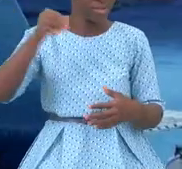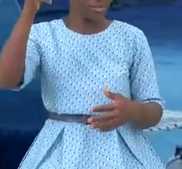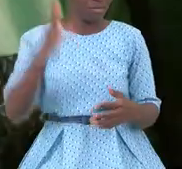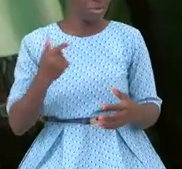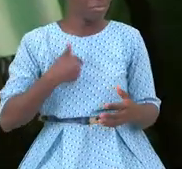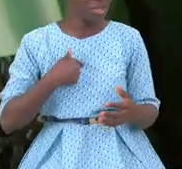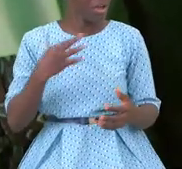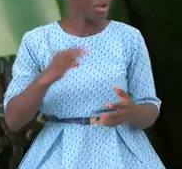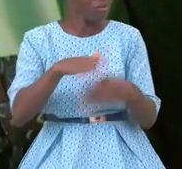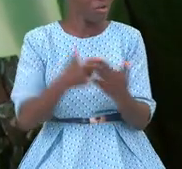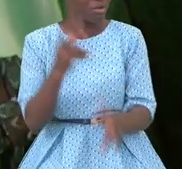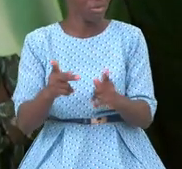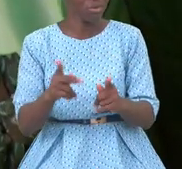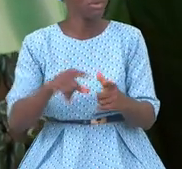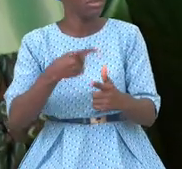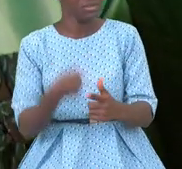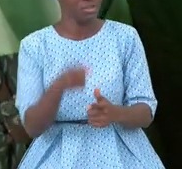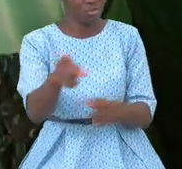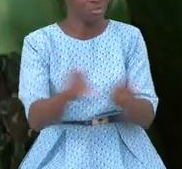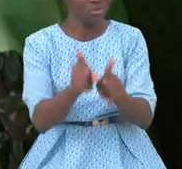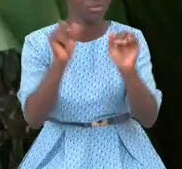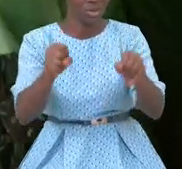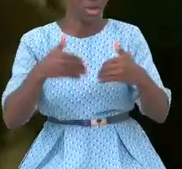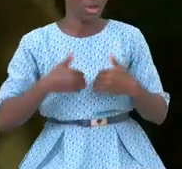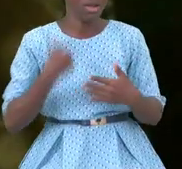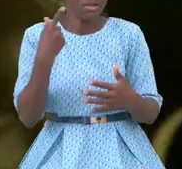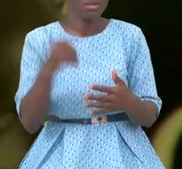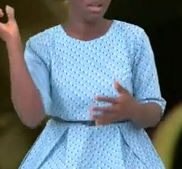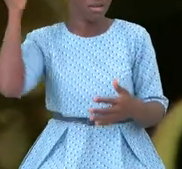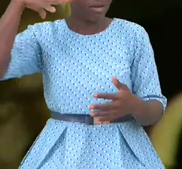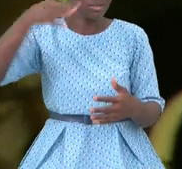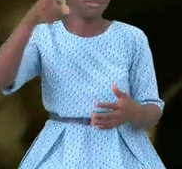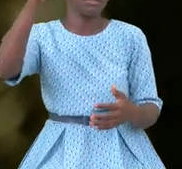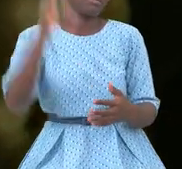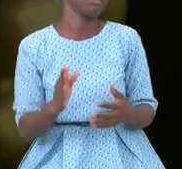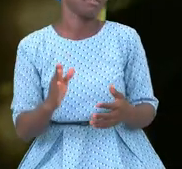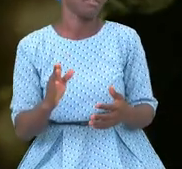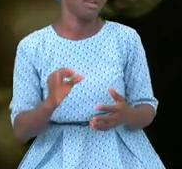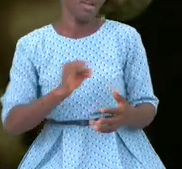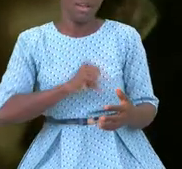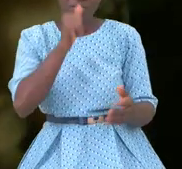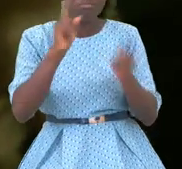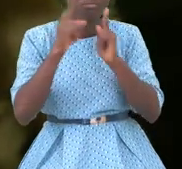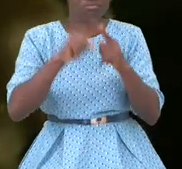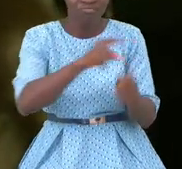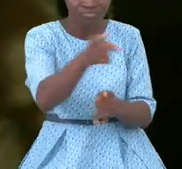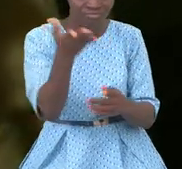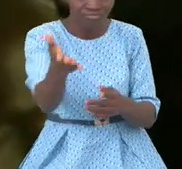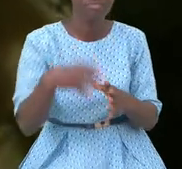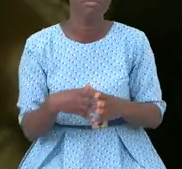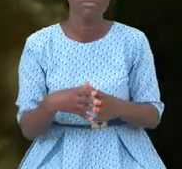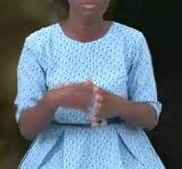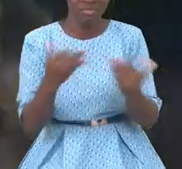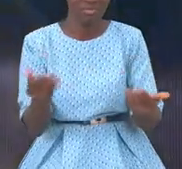God. I'm talking to somebody there. I said, today, wherever you are coming from, whatever you